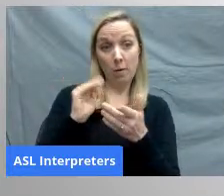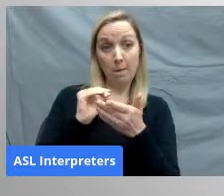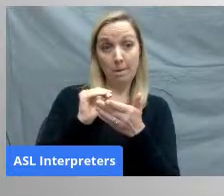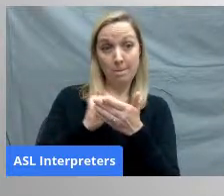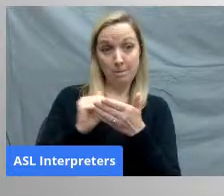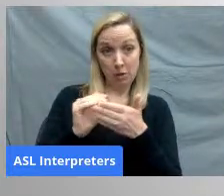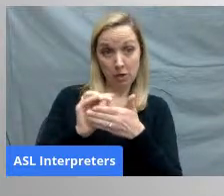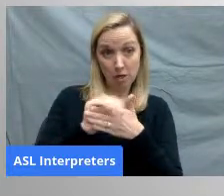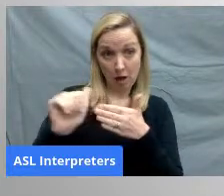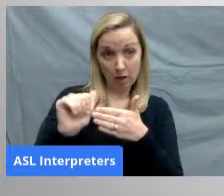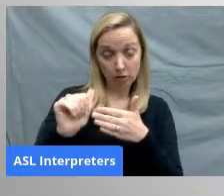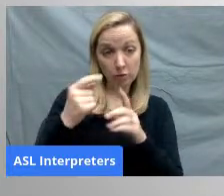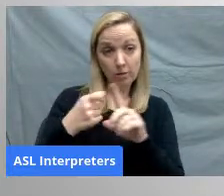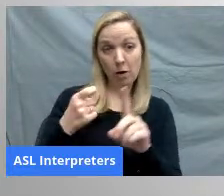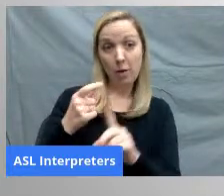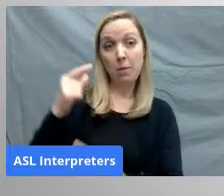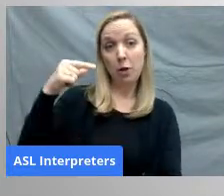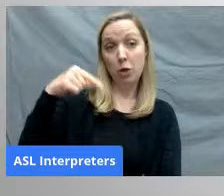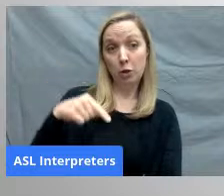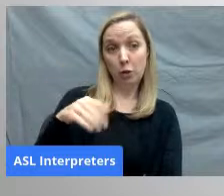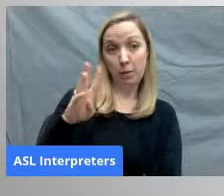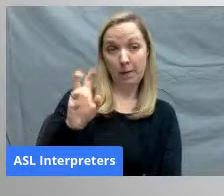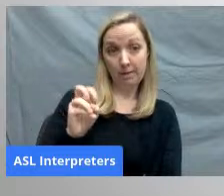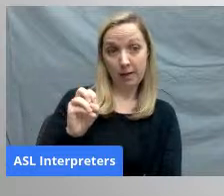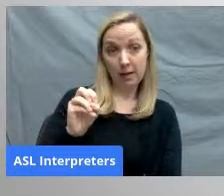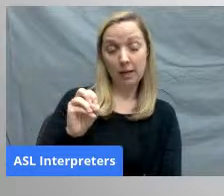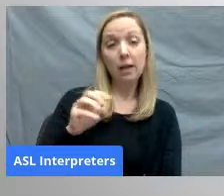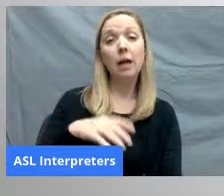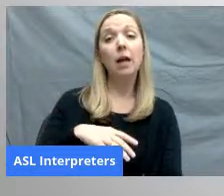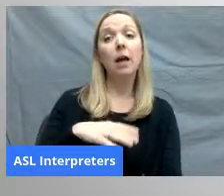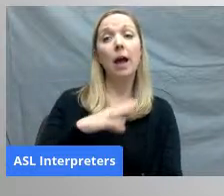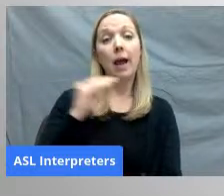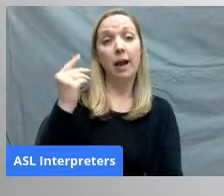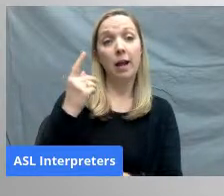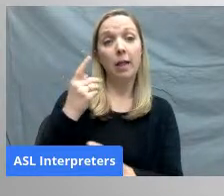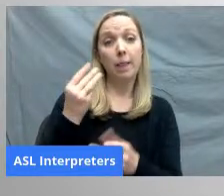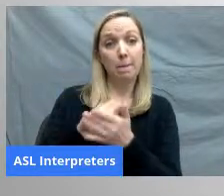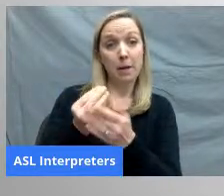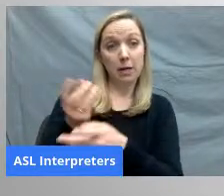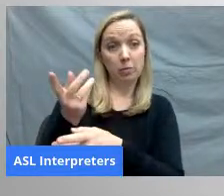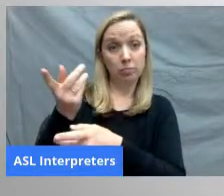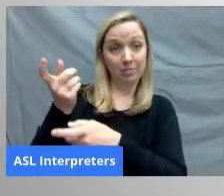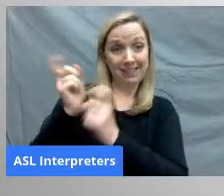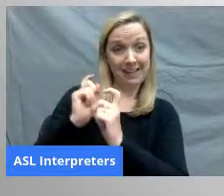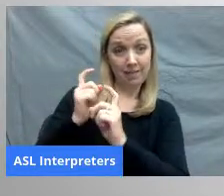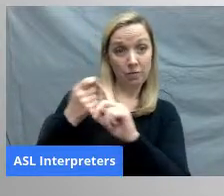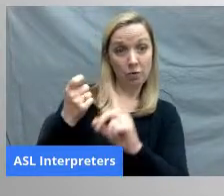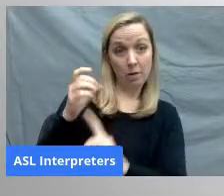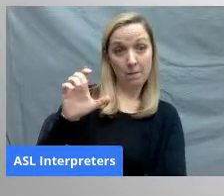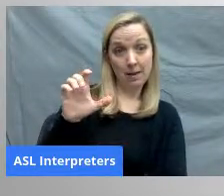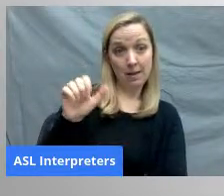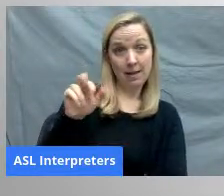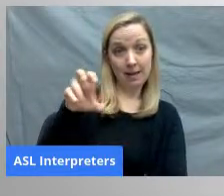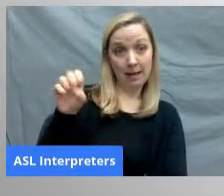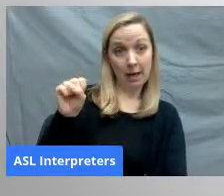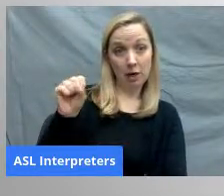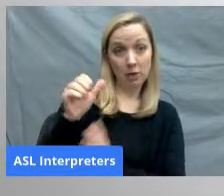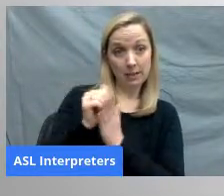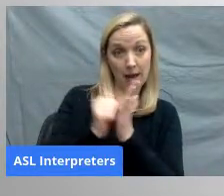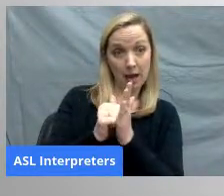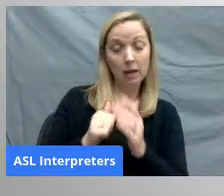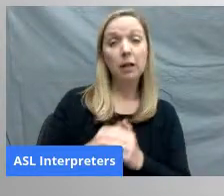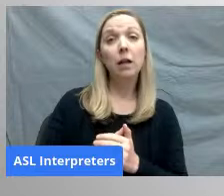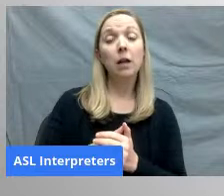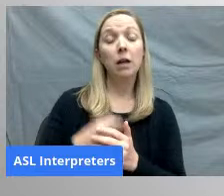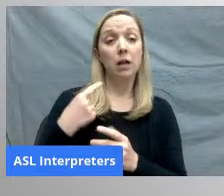from QBE and the amount of money that we're getting through CARES, all I can say is that we're in a strong position